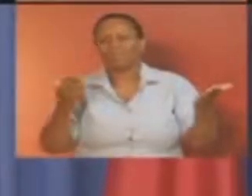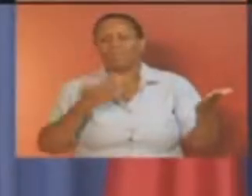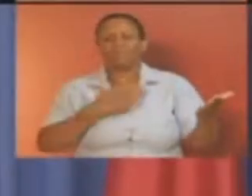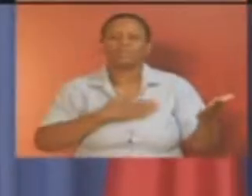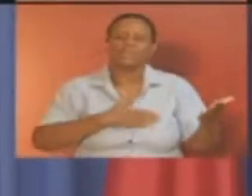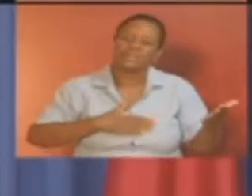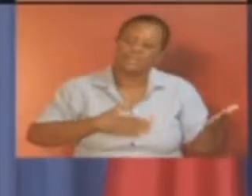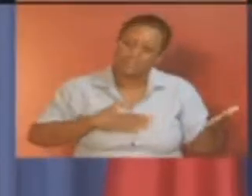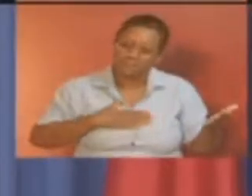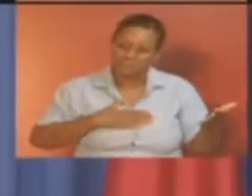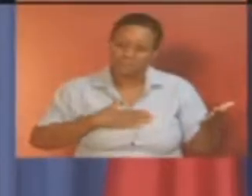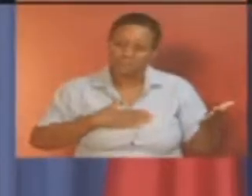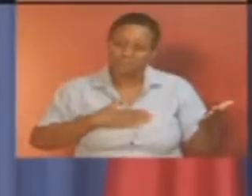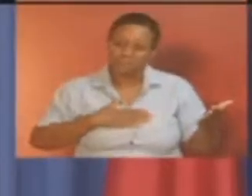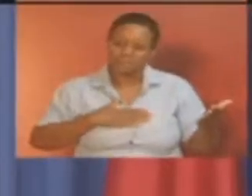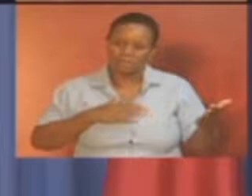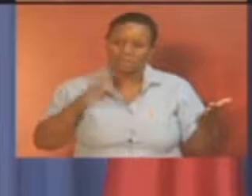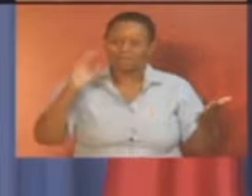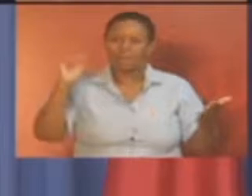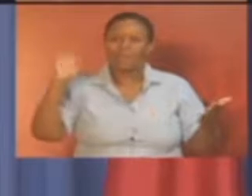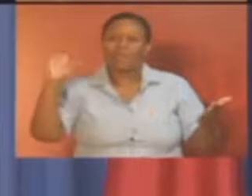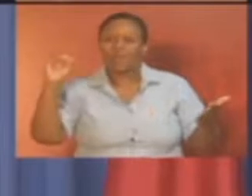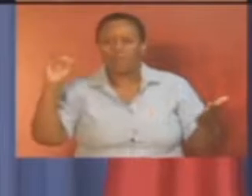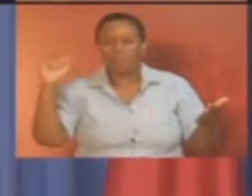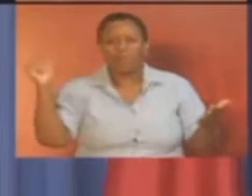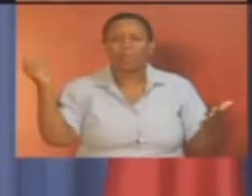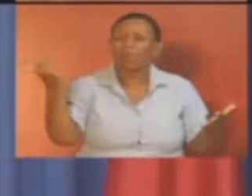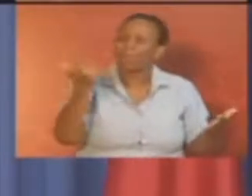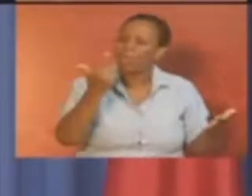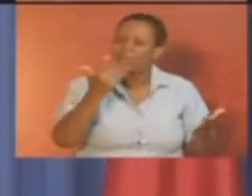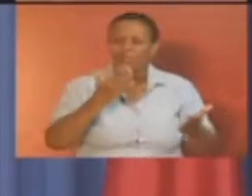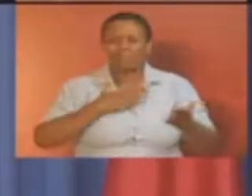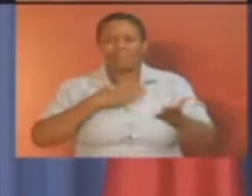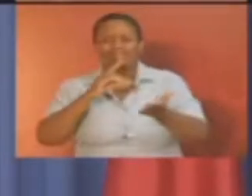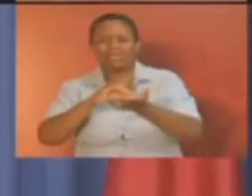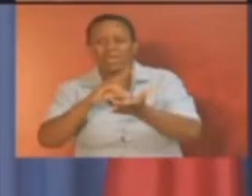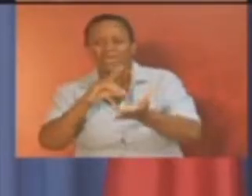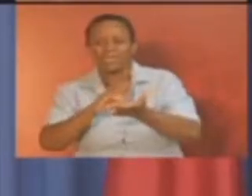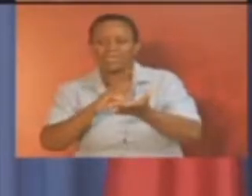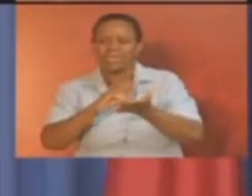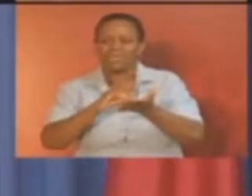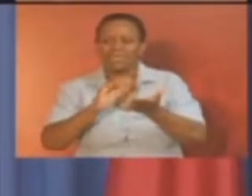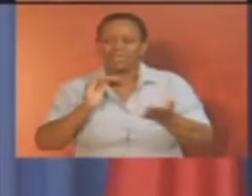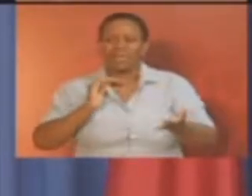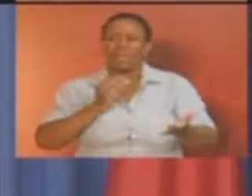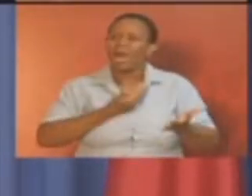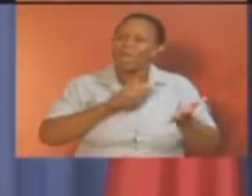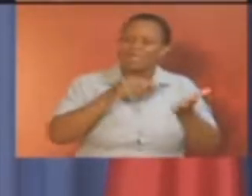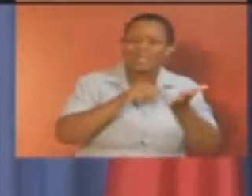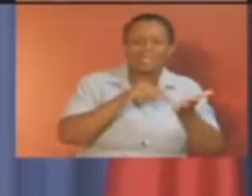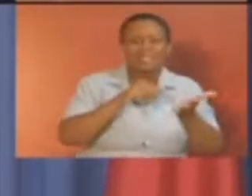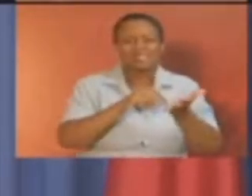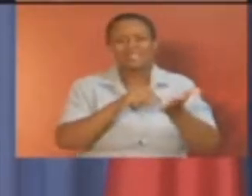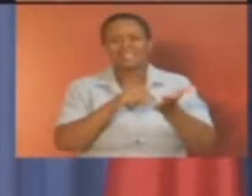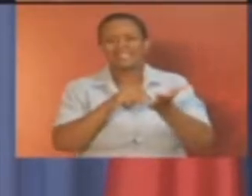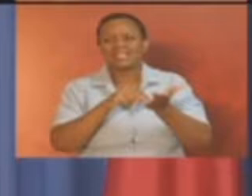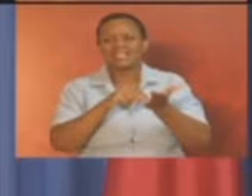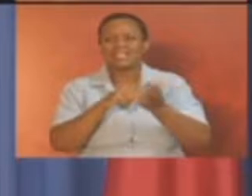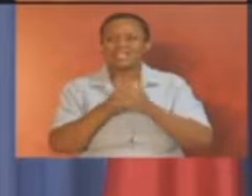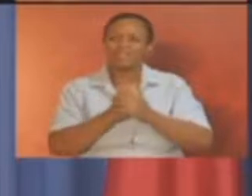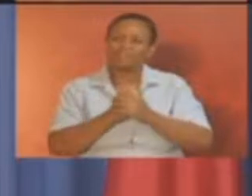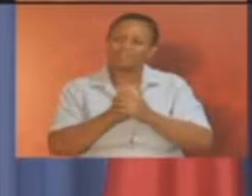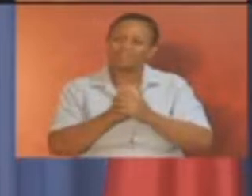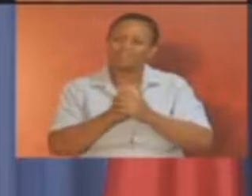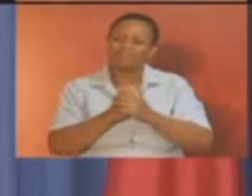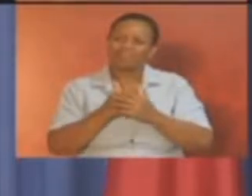Officer, Dr. Hines, Dr. Trotman, and every one of my frontline staff and our staff, this afternoon, I would